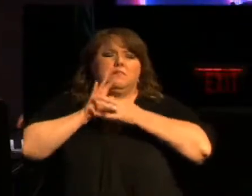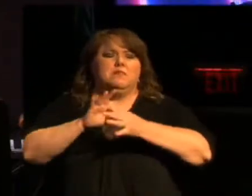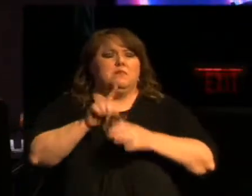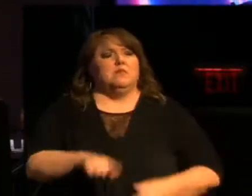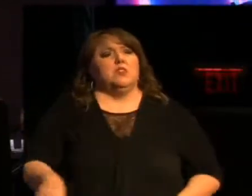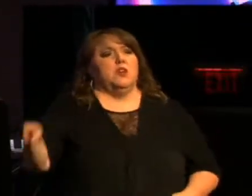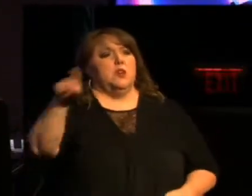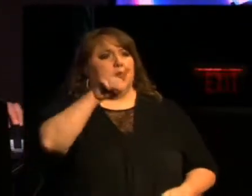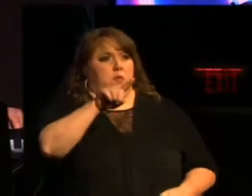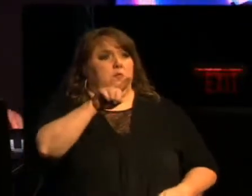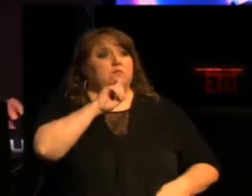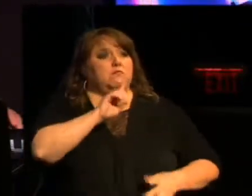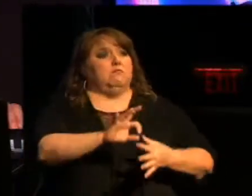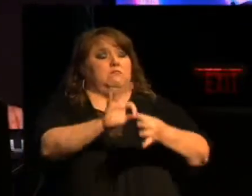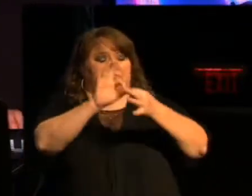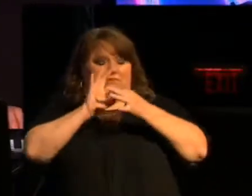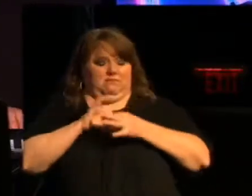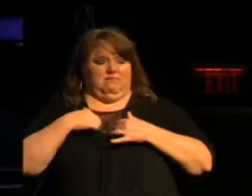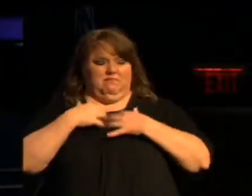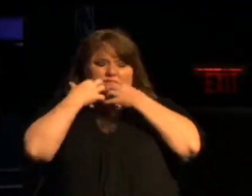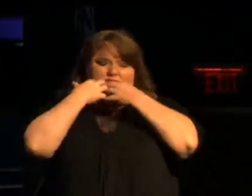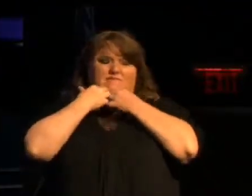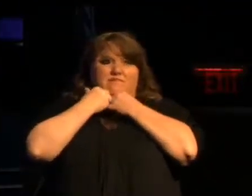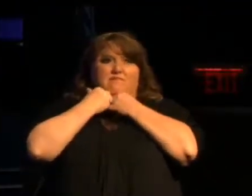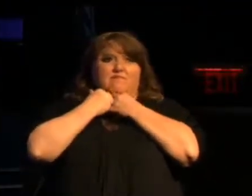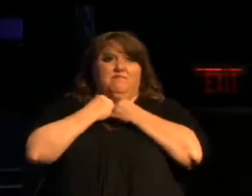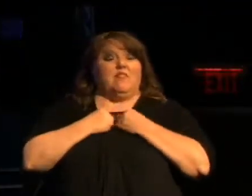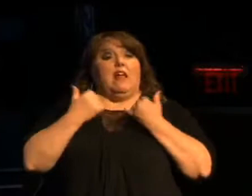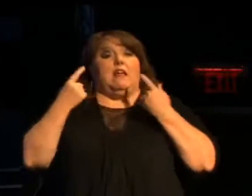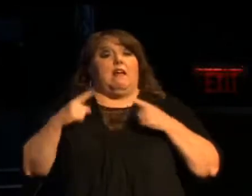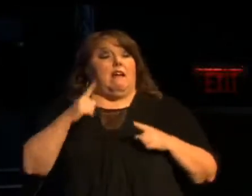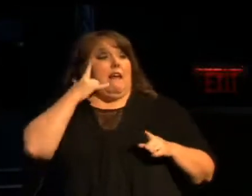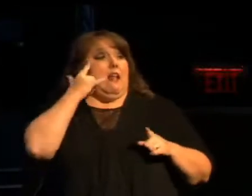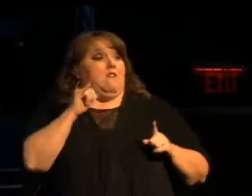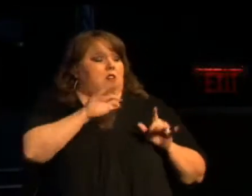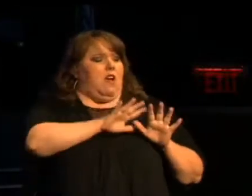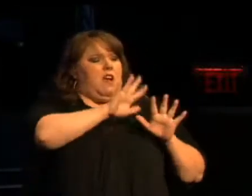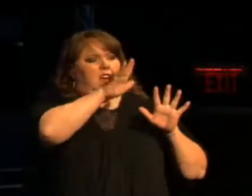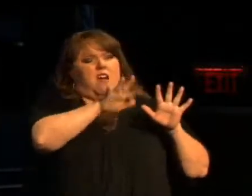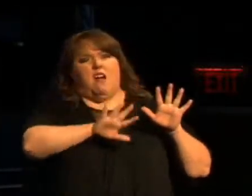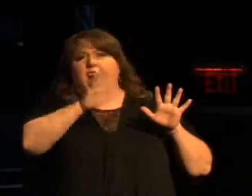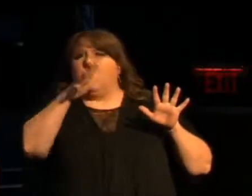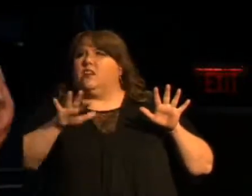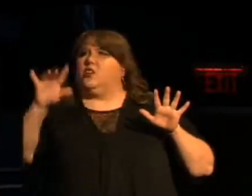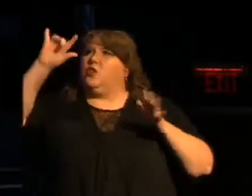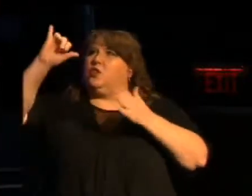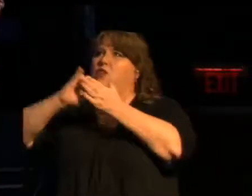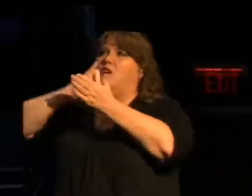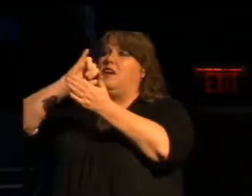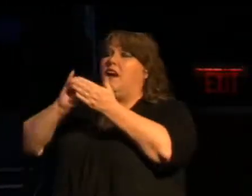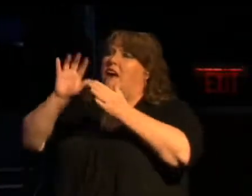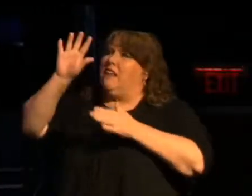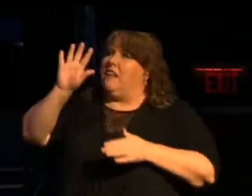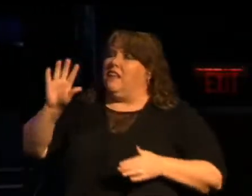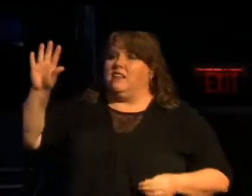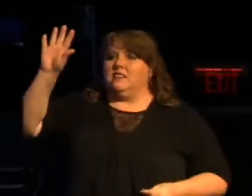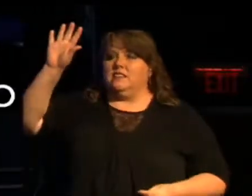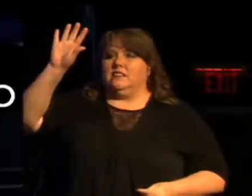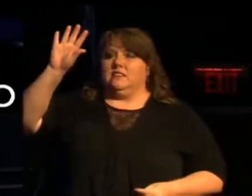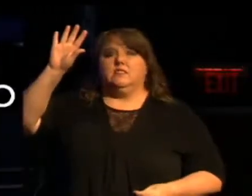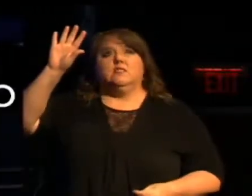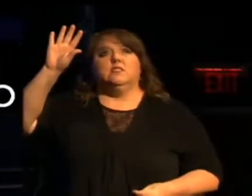land, this land is my land. From California to the New York